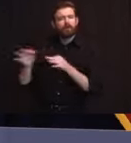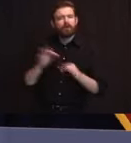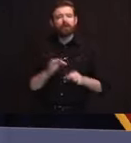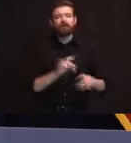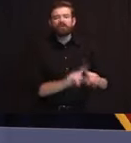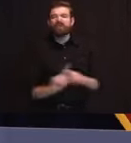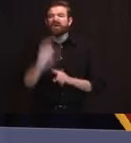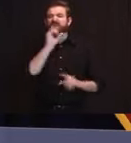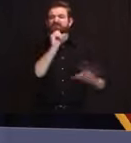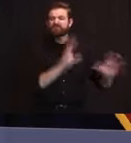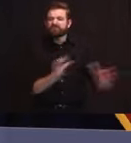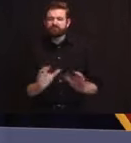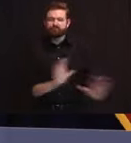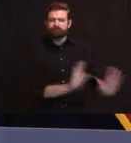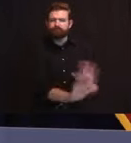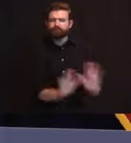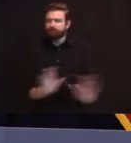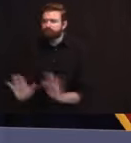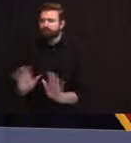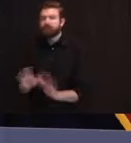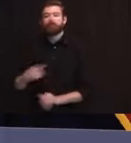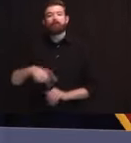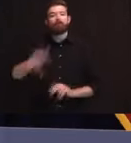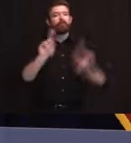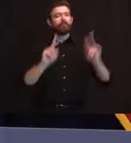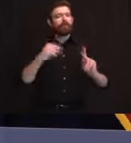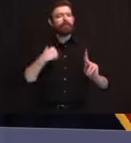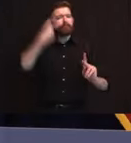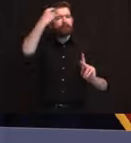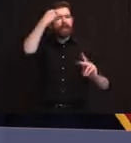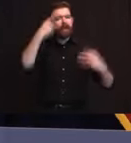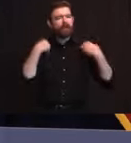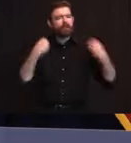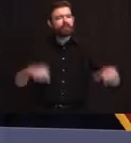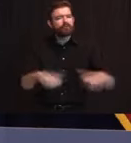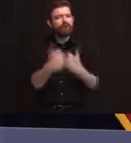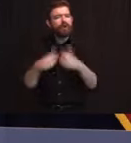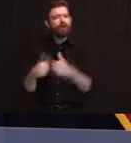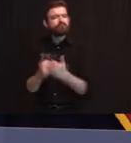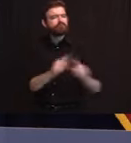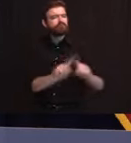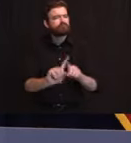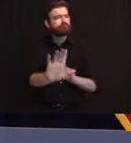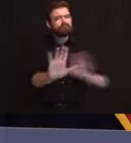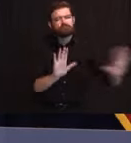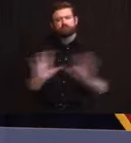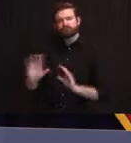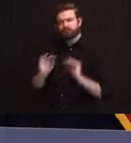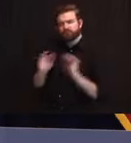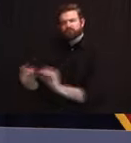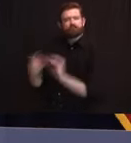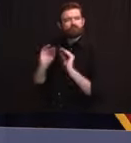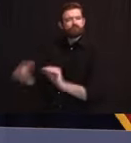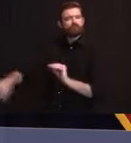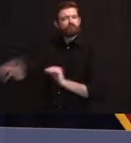residents. Additionally, they will learn how to connect individuals with social supports in their